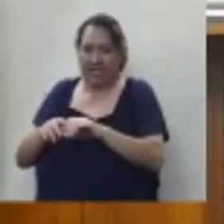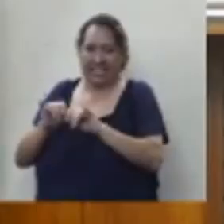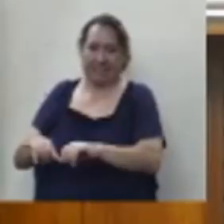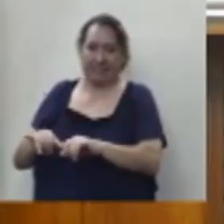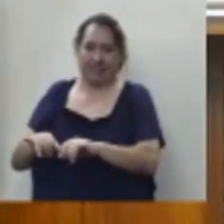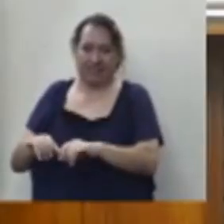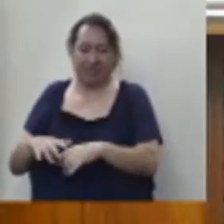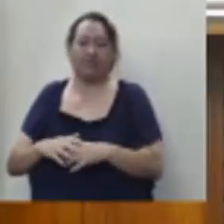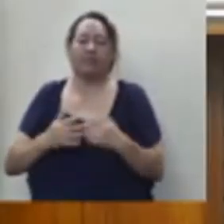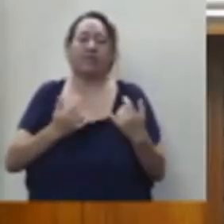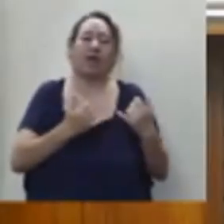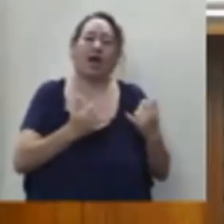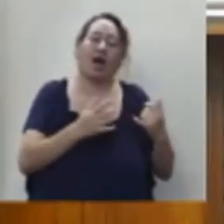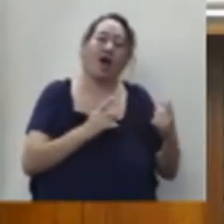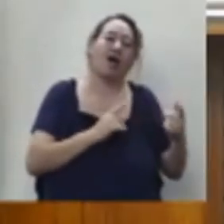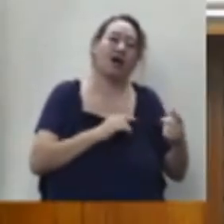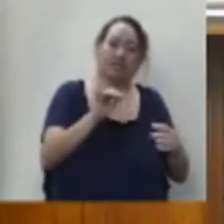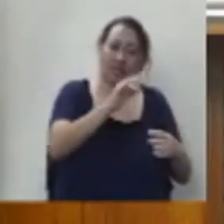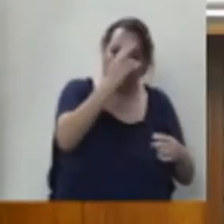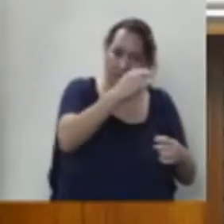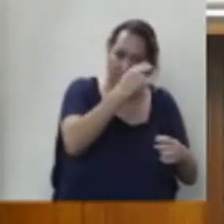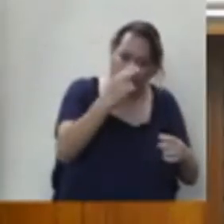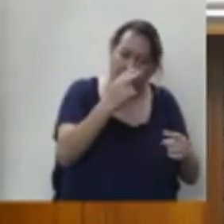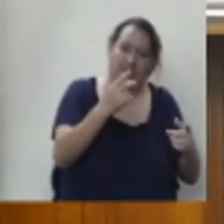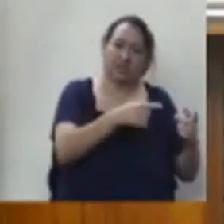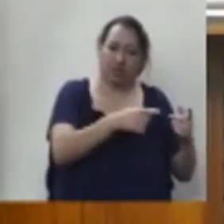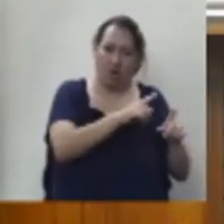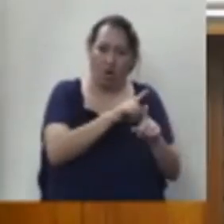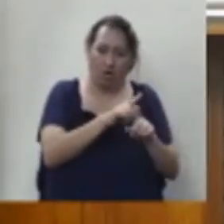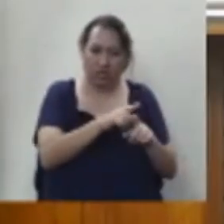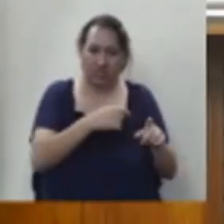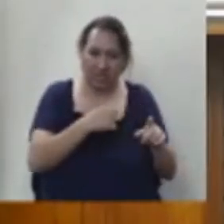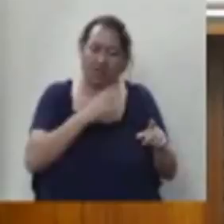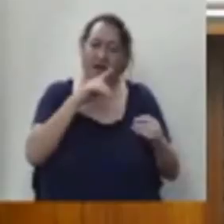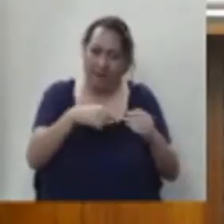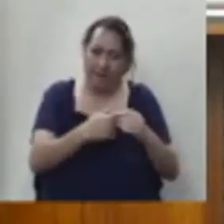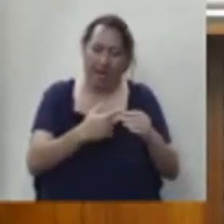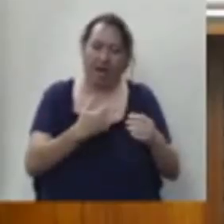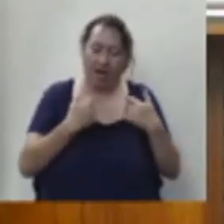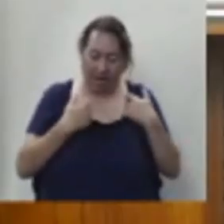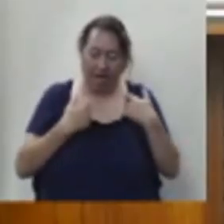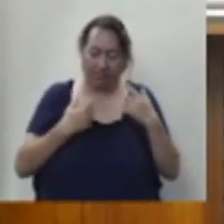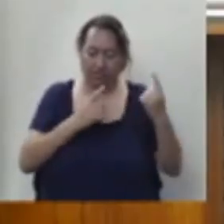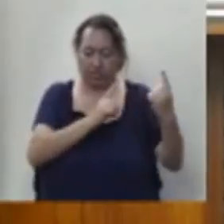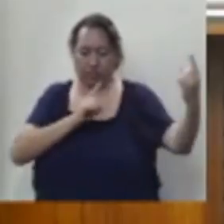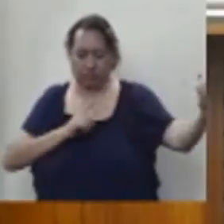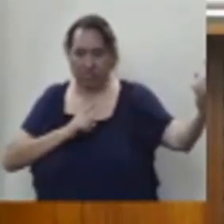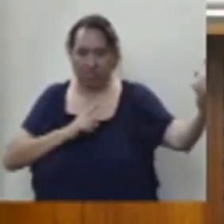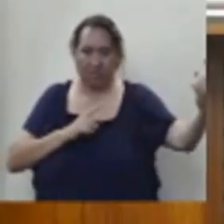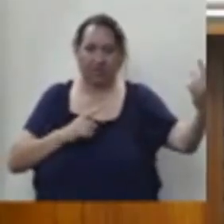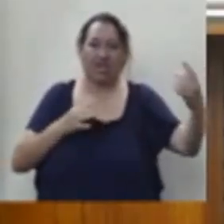Cristo continues to adhere to our social distancing guidelines by migrating services online